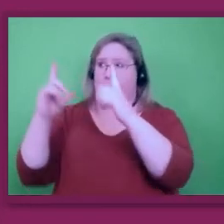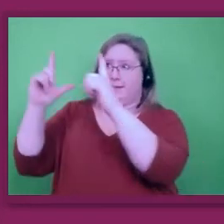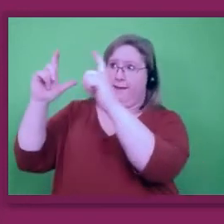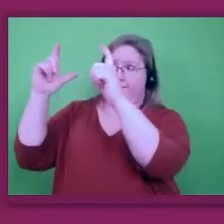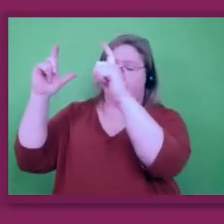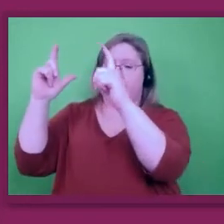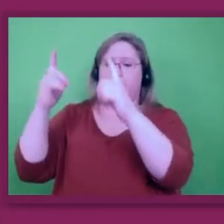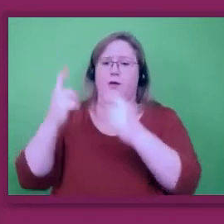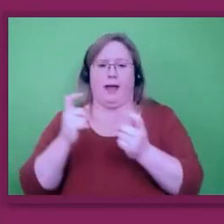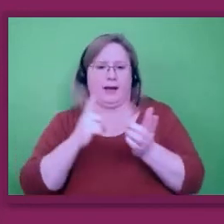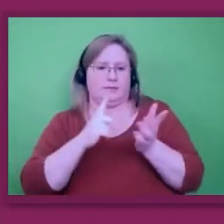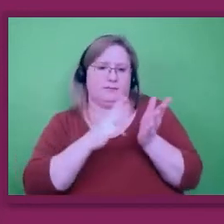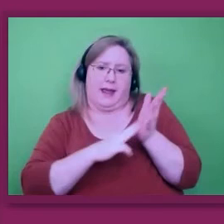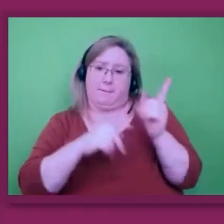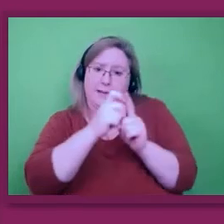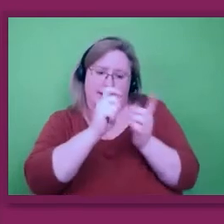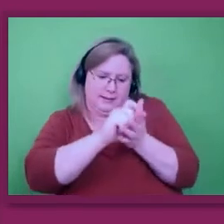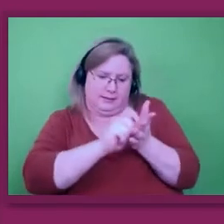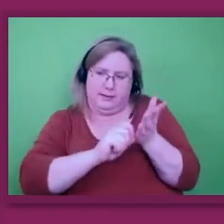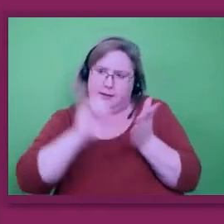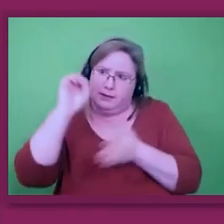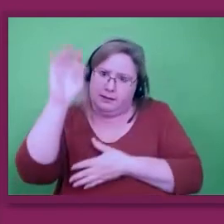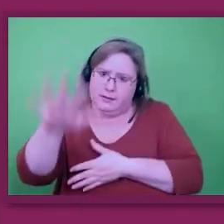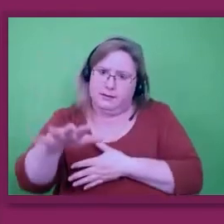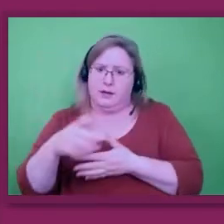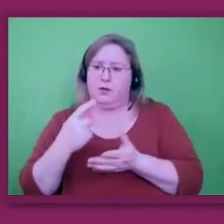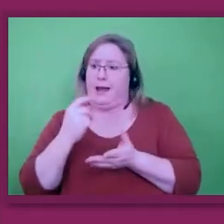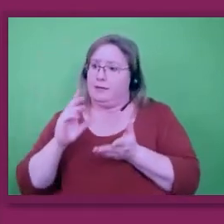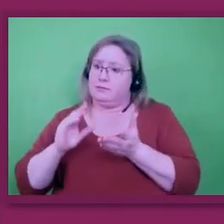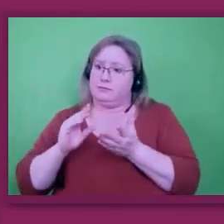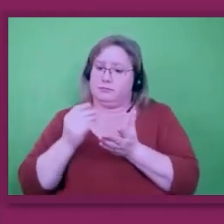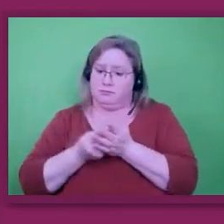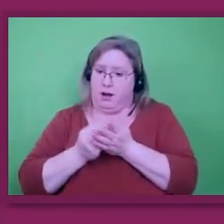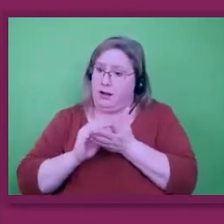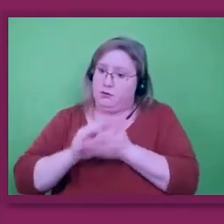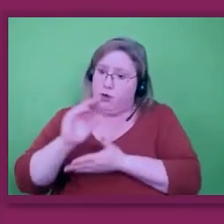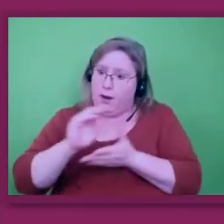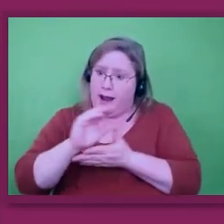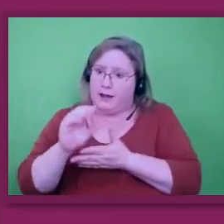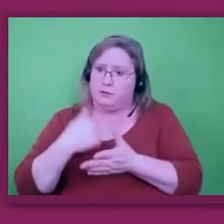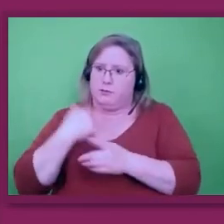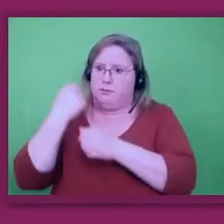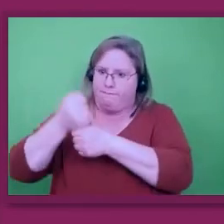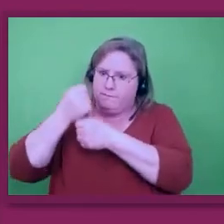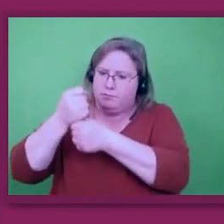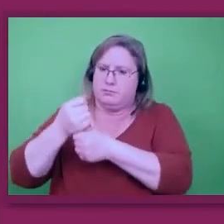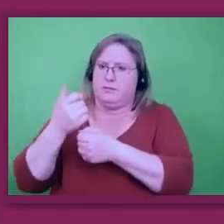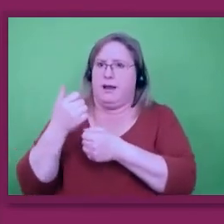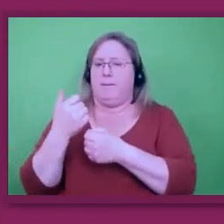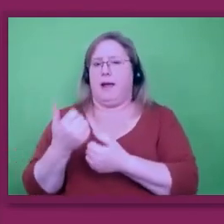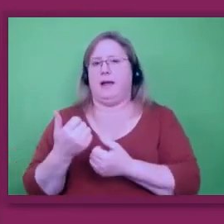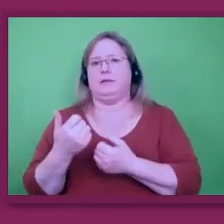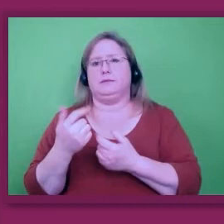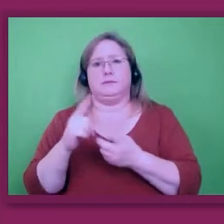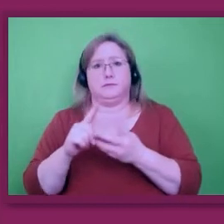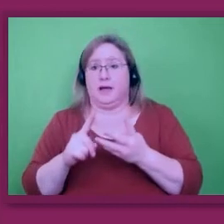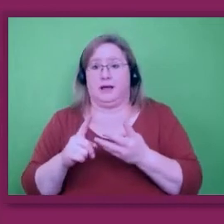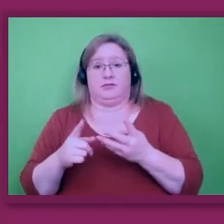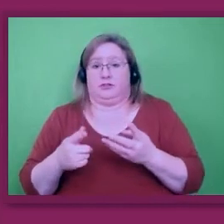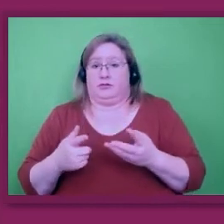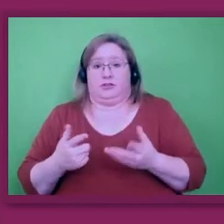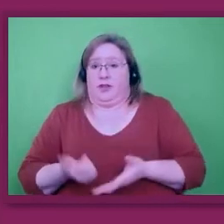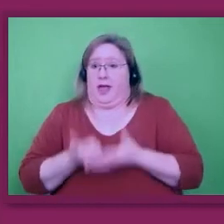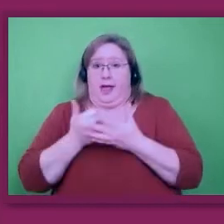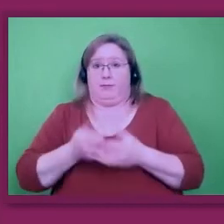can donate to our fundraising campaign and continue to spread the word and help us to spread awareness. There are contact details,